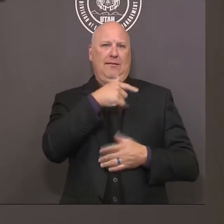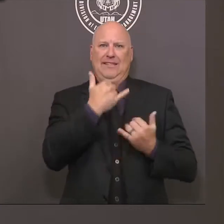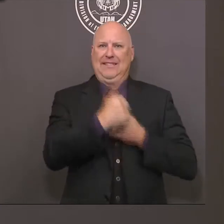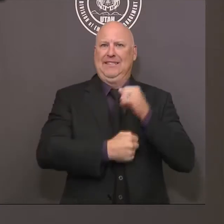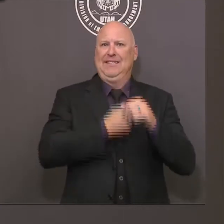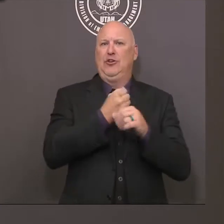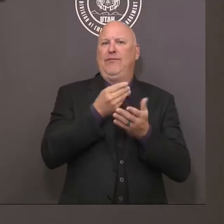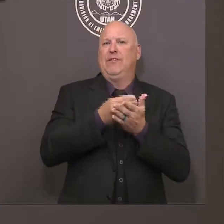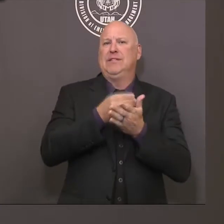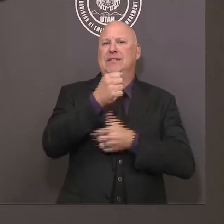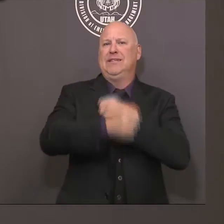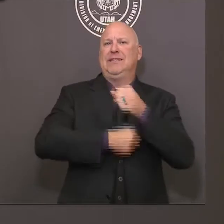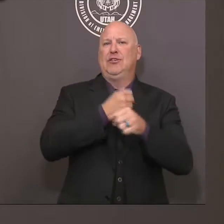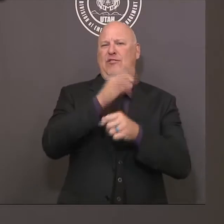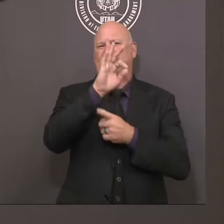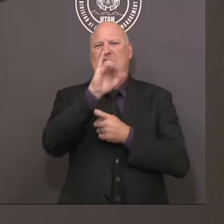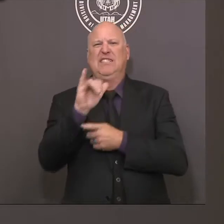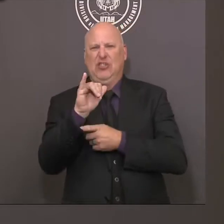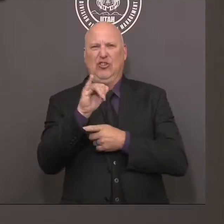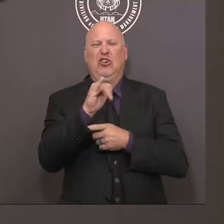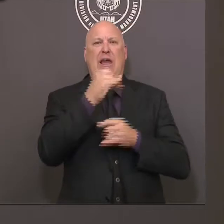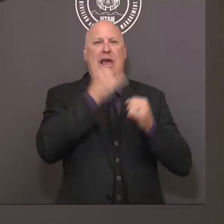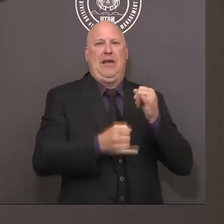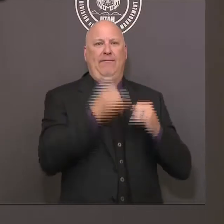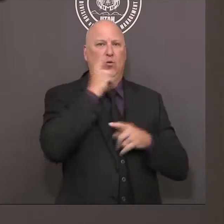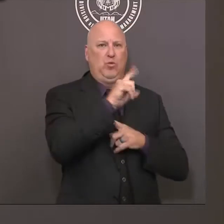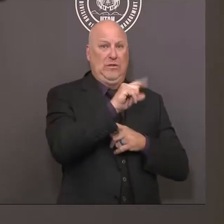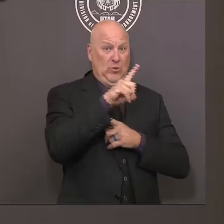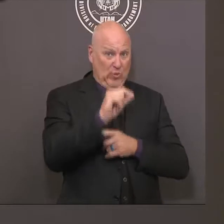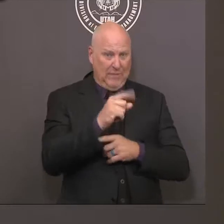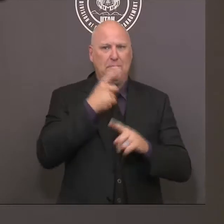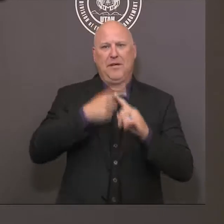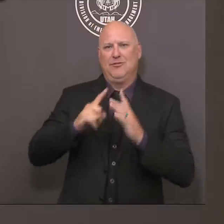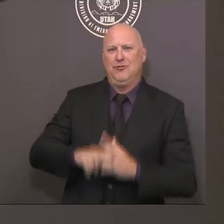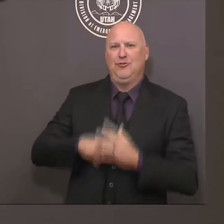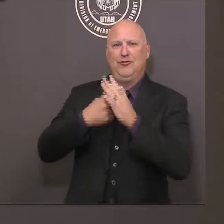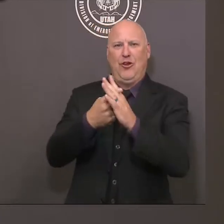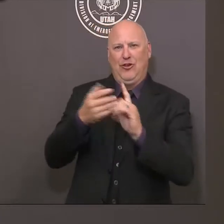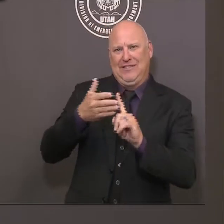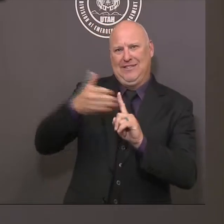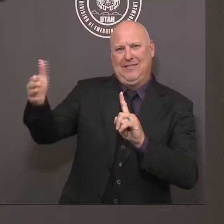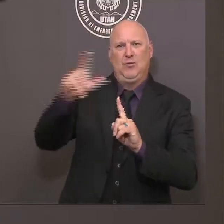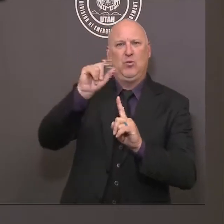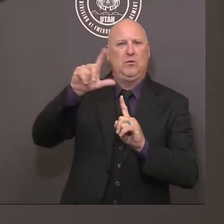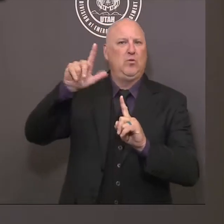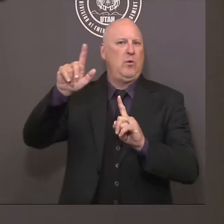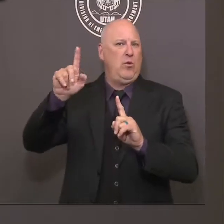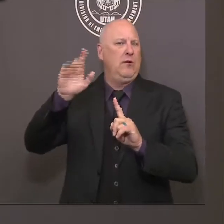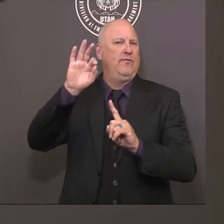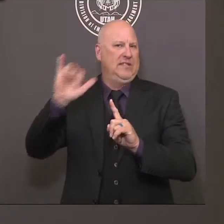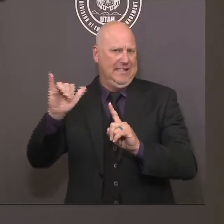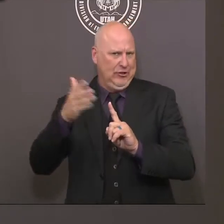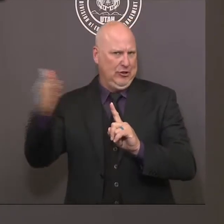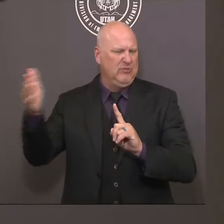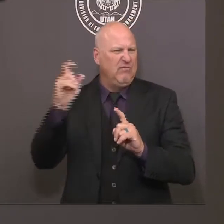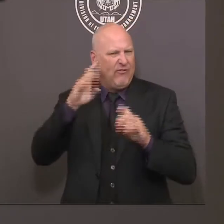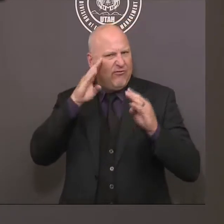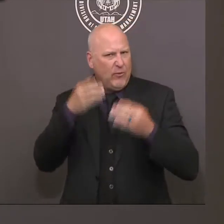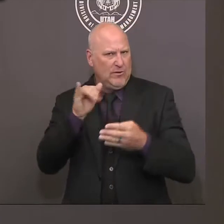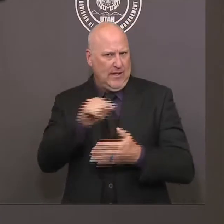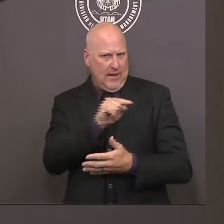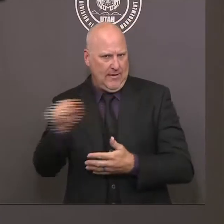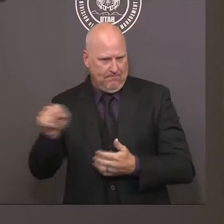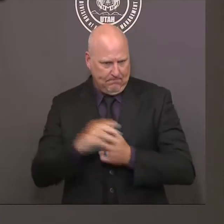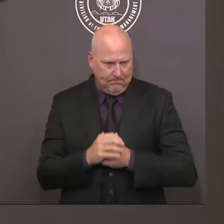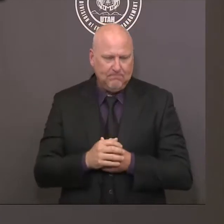fact move into fiscal year 2021, which starts July 1st. And adjustments will need to be made because